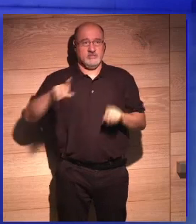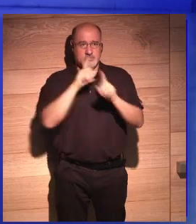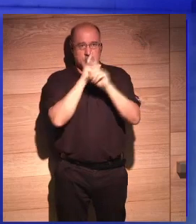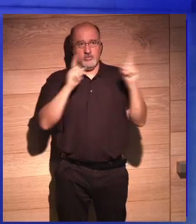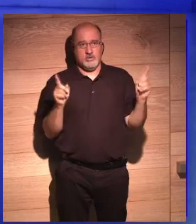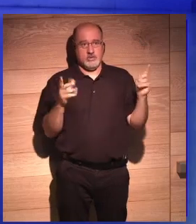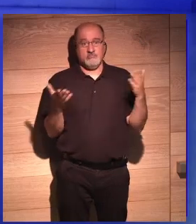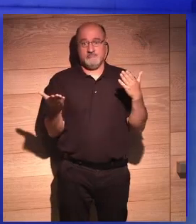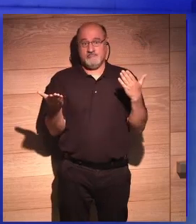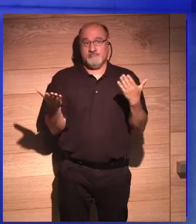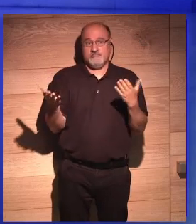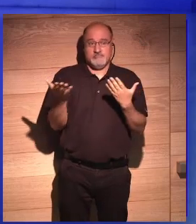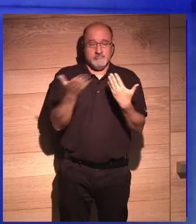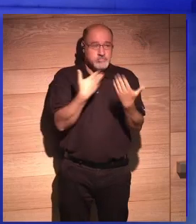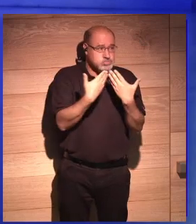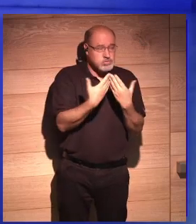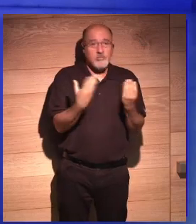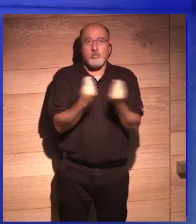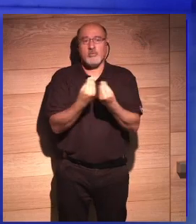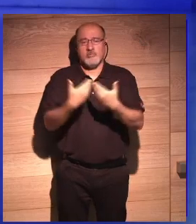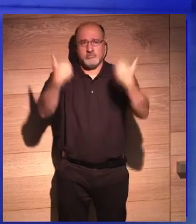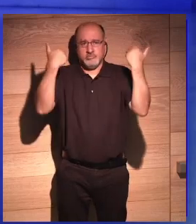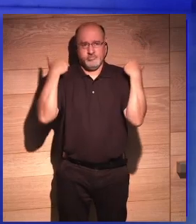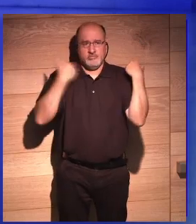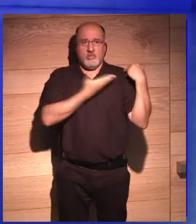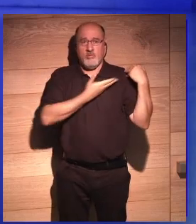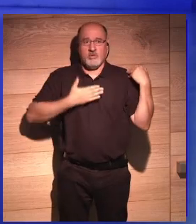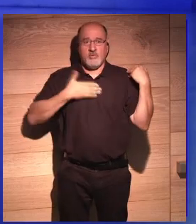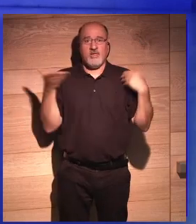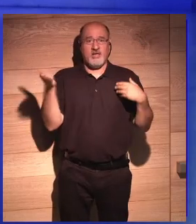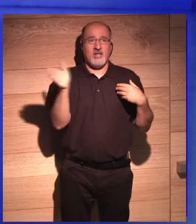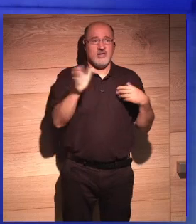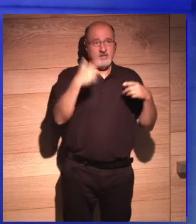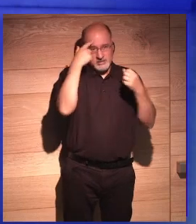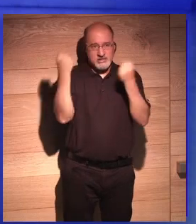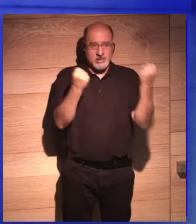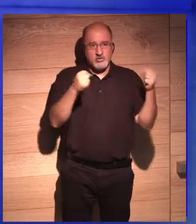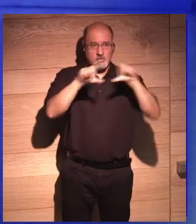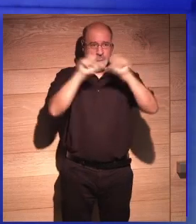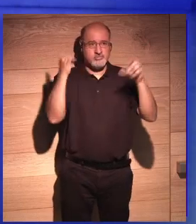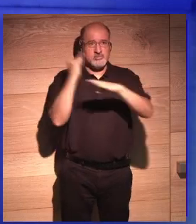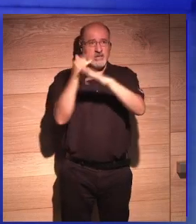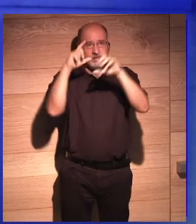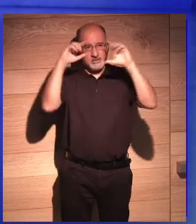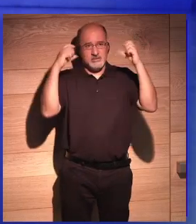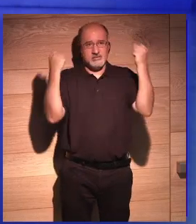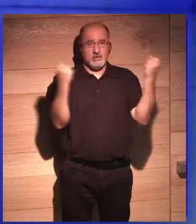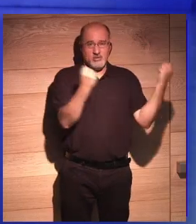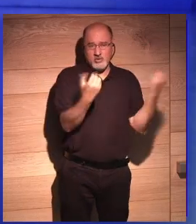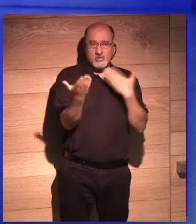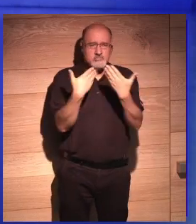with galleries, different venues, and offer up viable ticketed solutions and say, look, you take a revenue